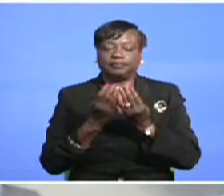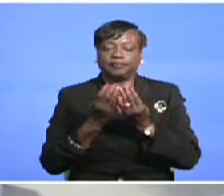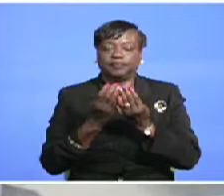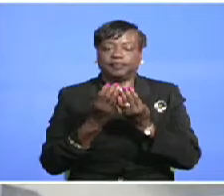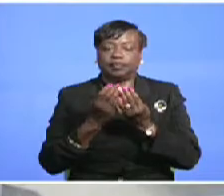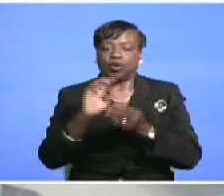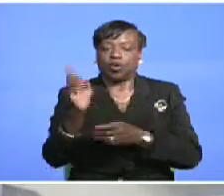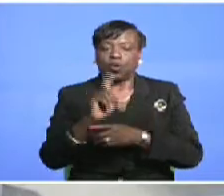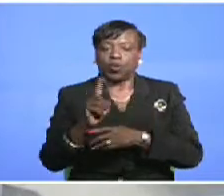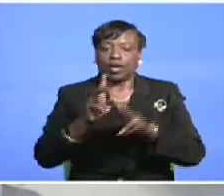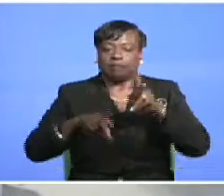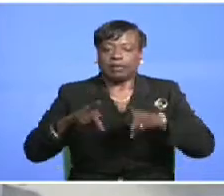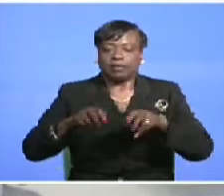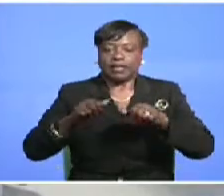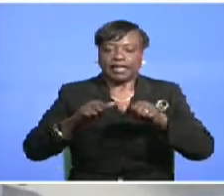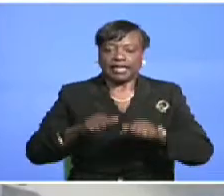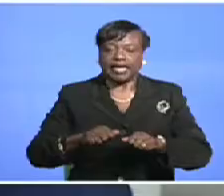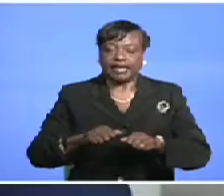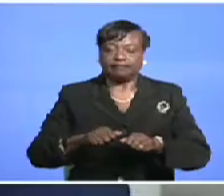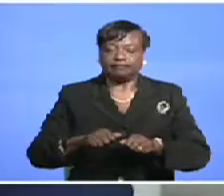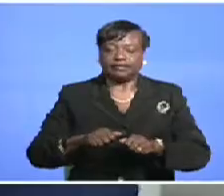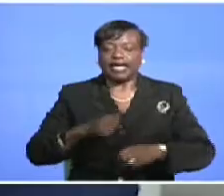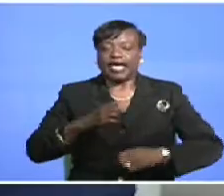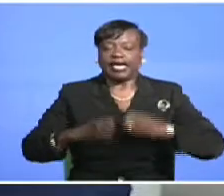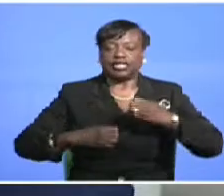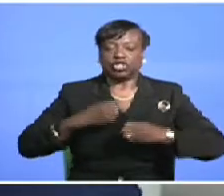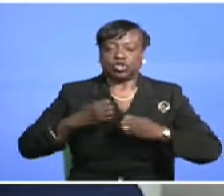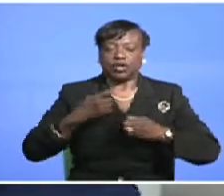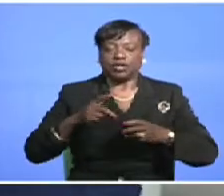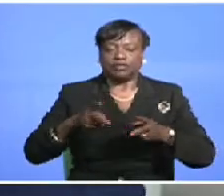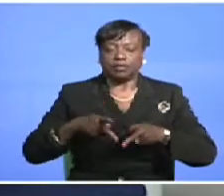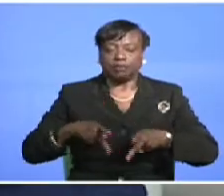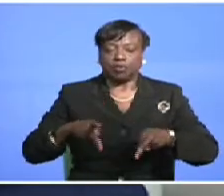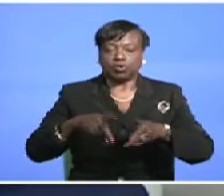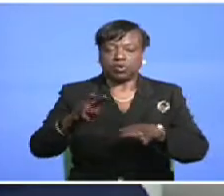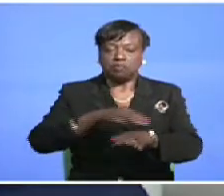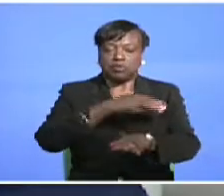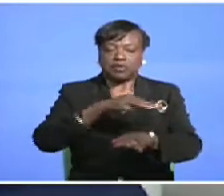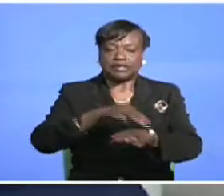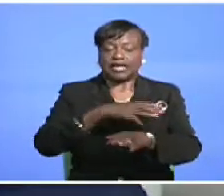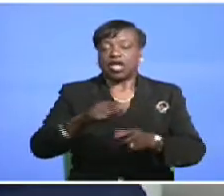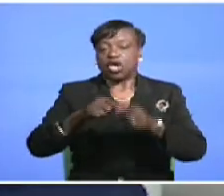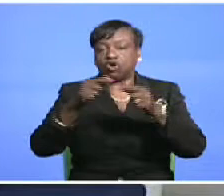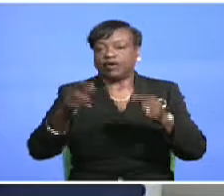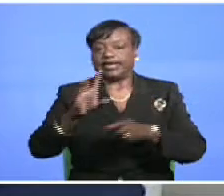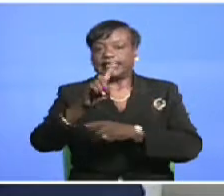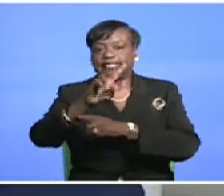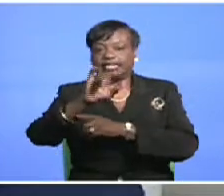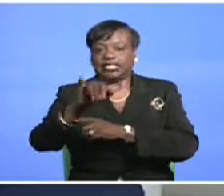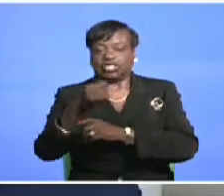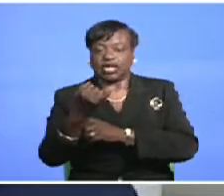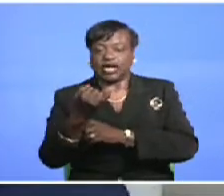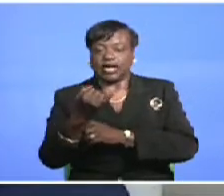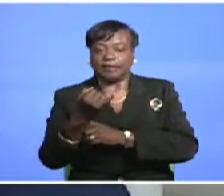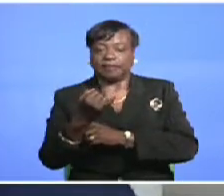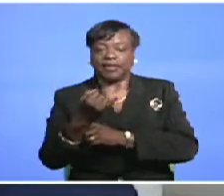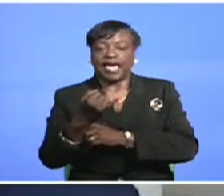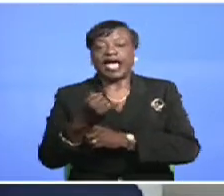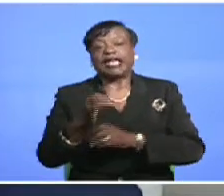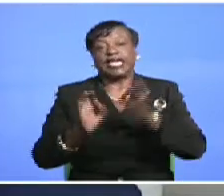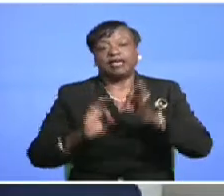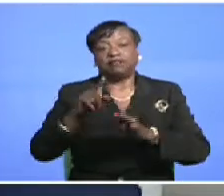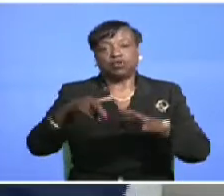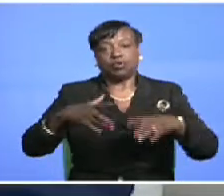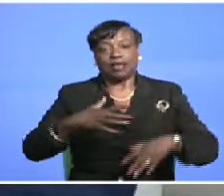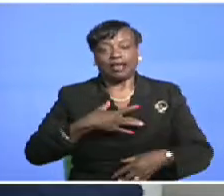where people can enjoy the pool to music and a great DJ, a great vibe. And if you're the kind of person who